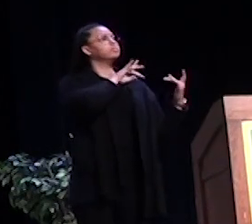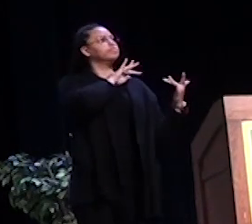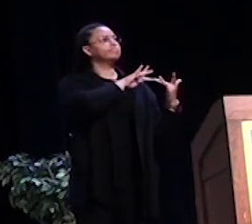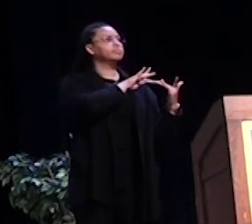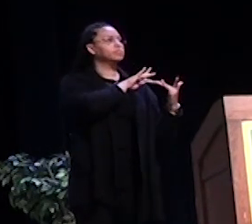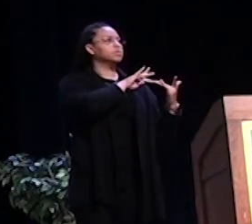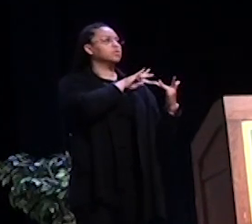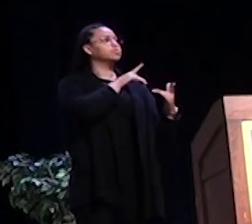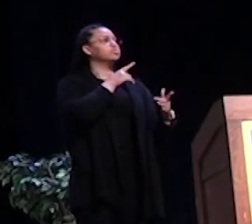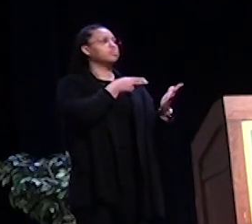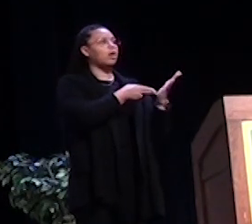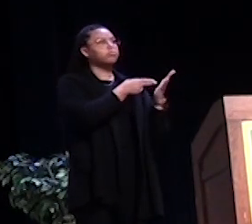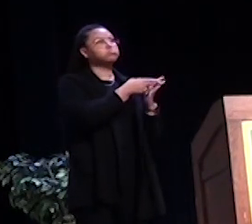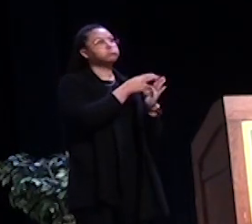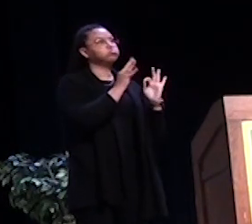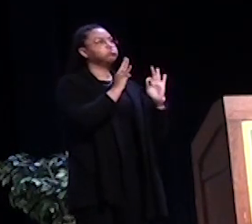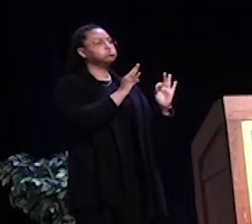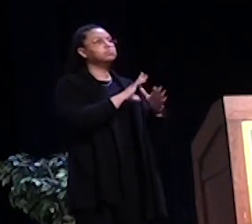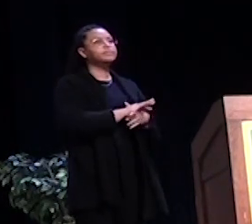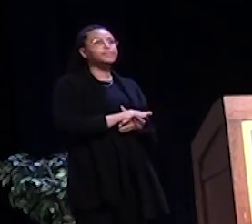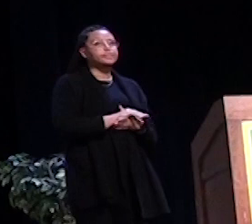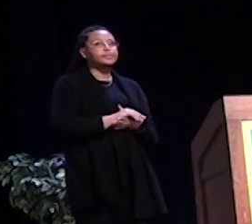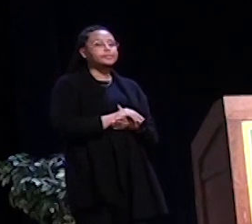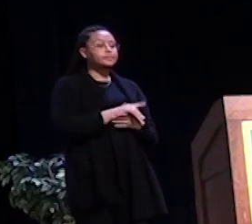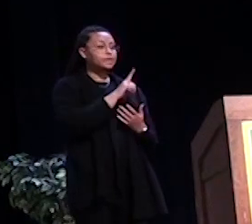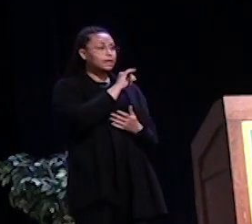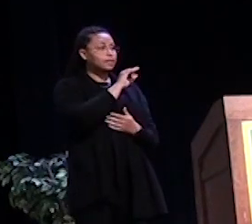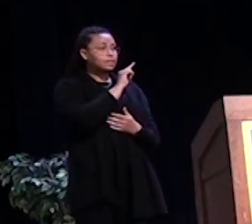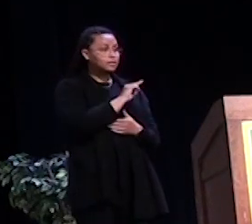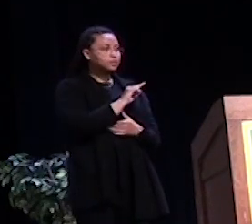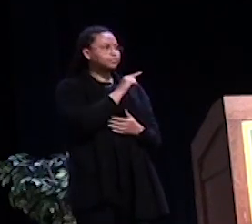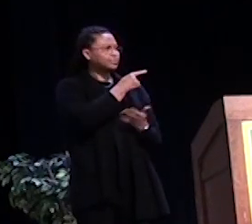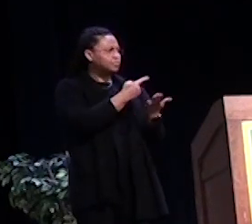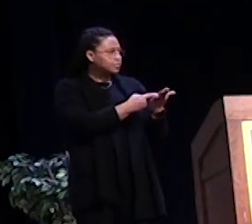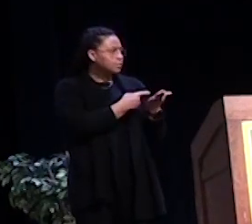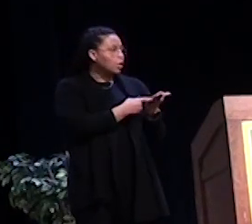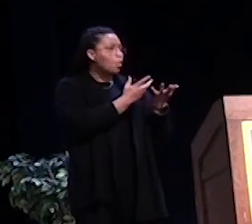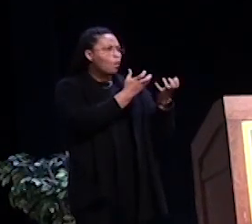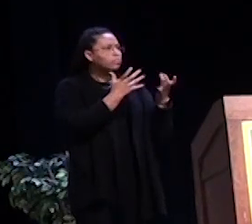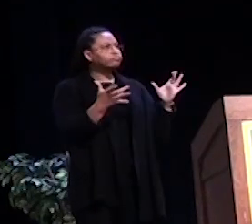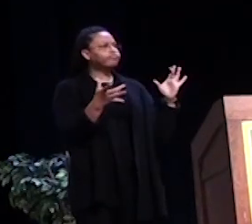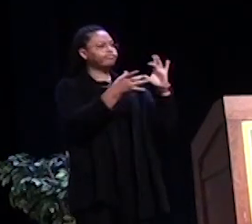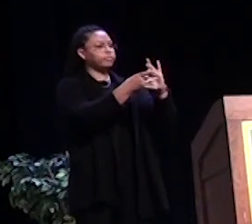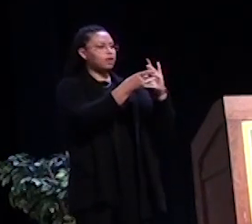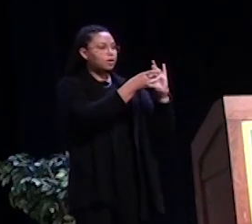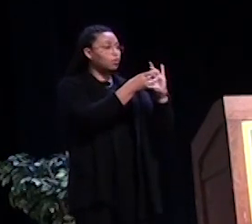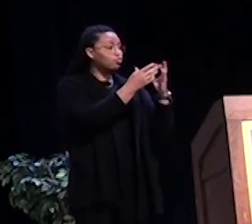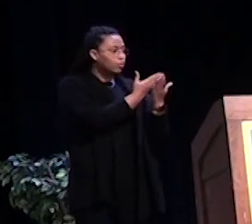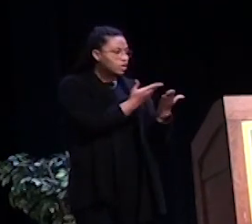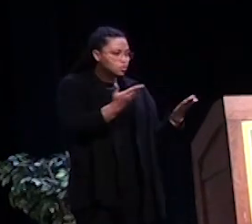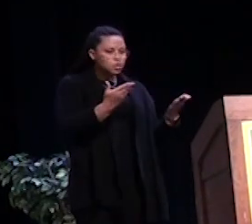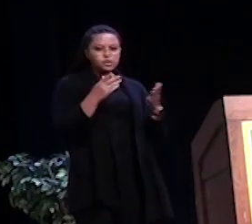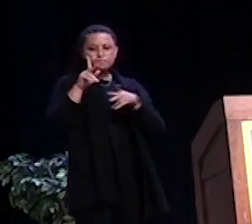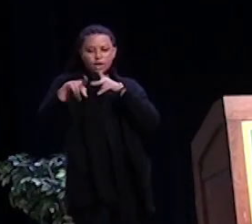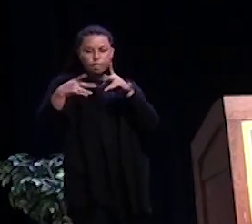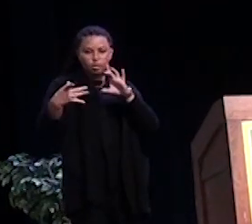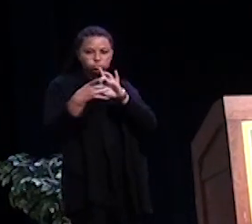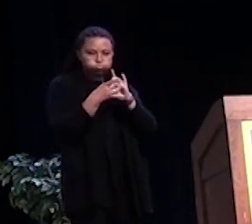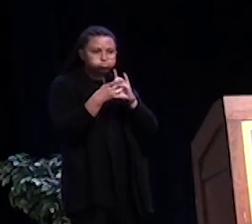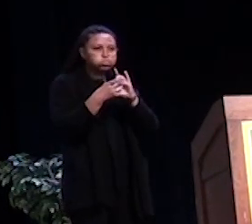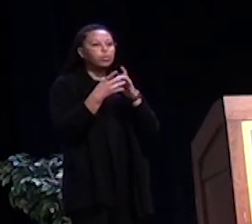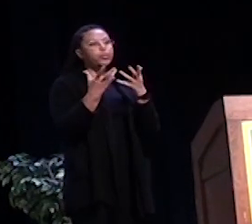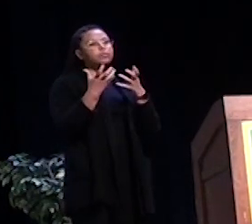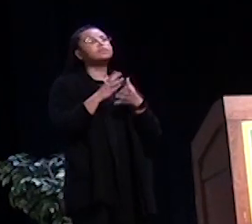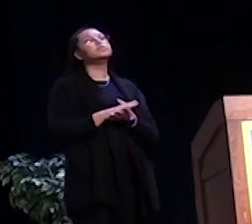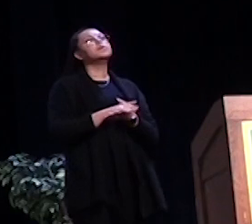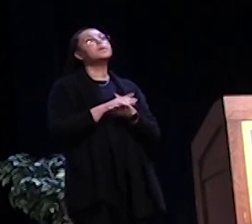truly incredible. So Liz, can you talk a little bit about, you know, we want to connect people with resources. But people need